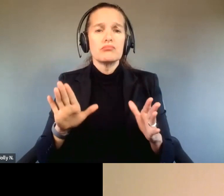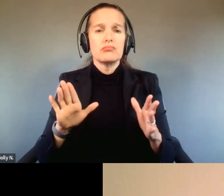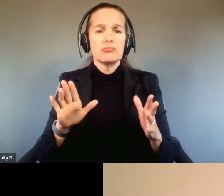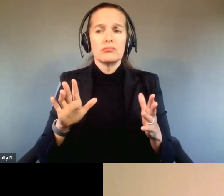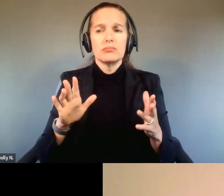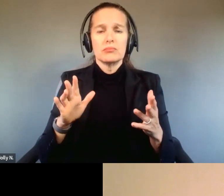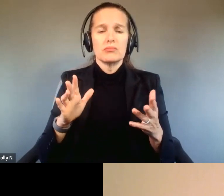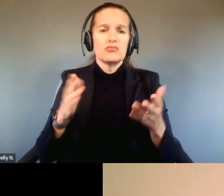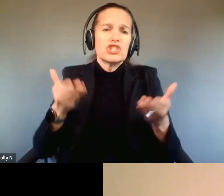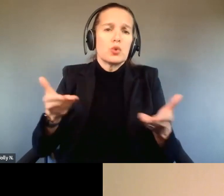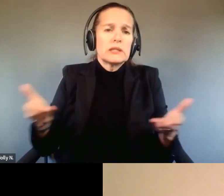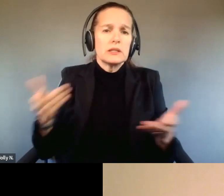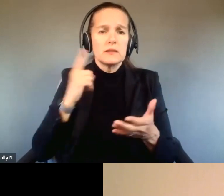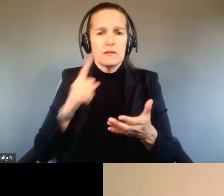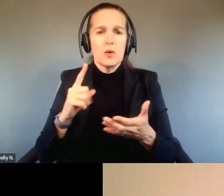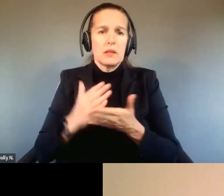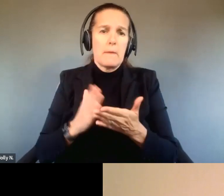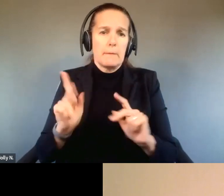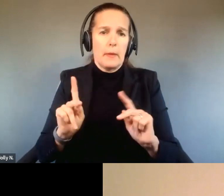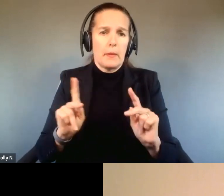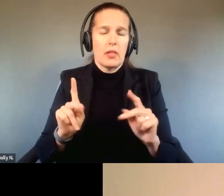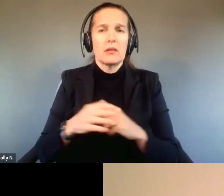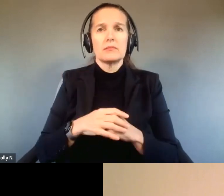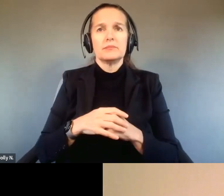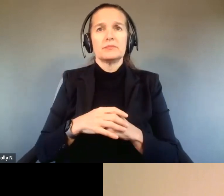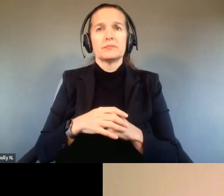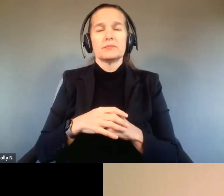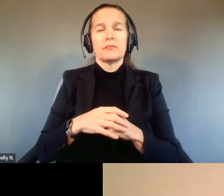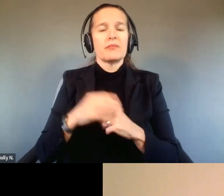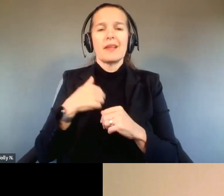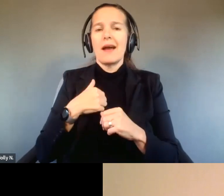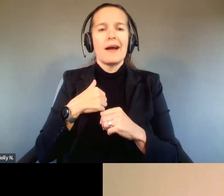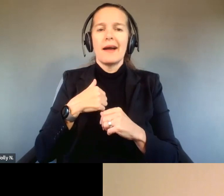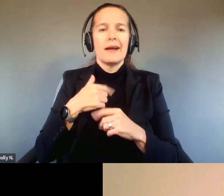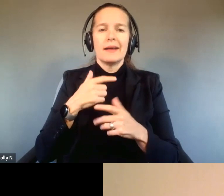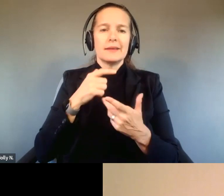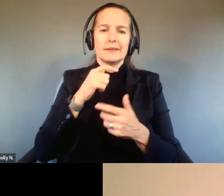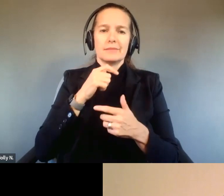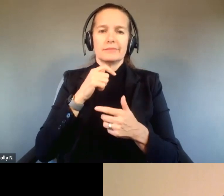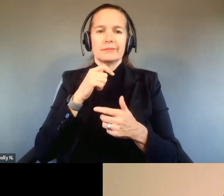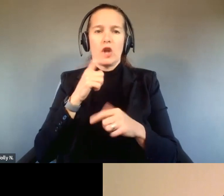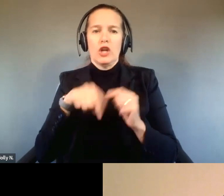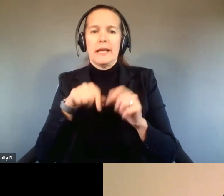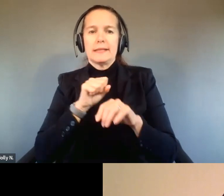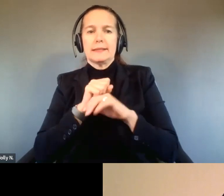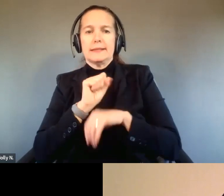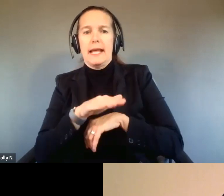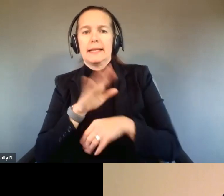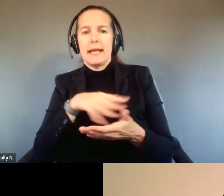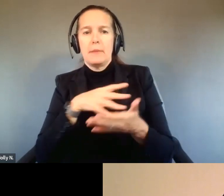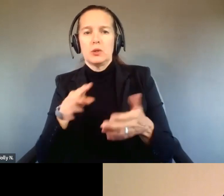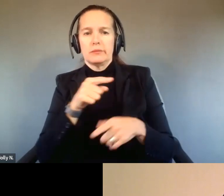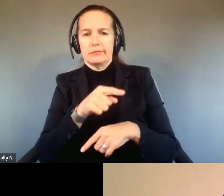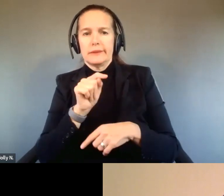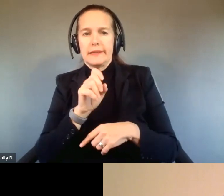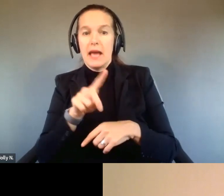for some people. I didn't get a chance to send this table to Ted. I don't know if I can share my screen really quick, but